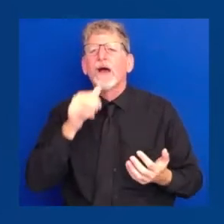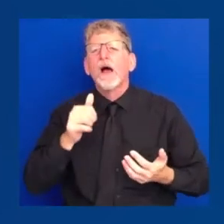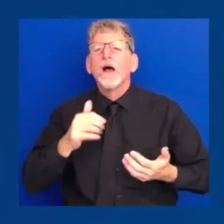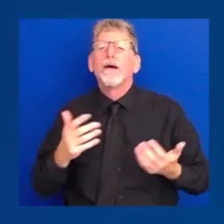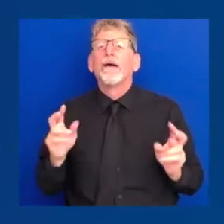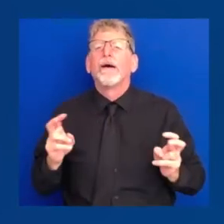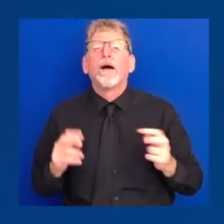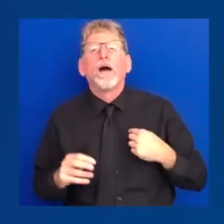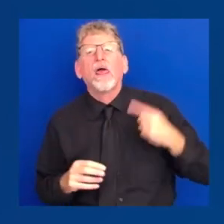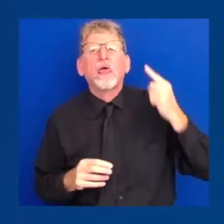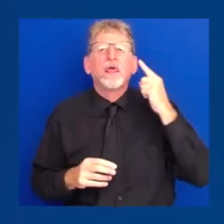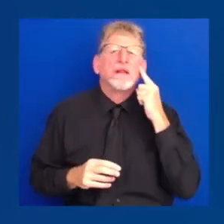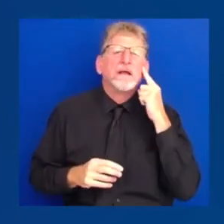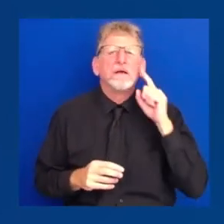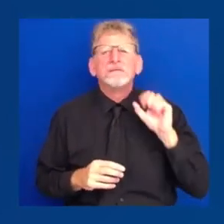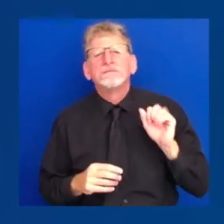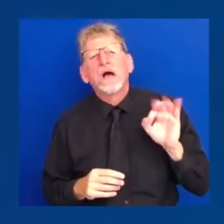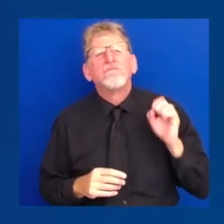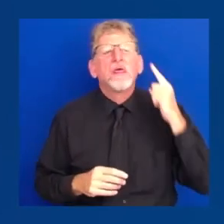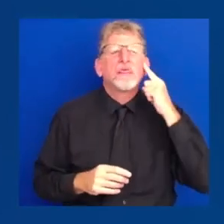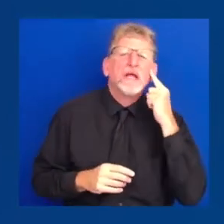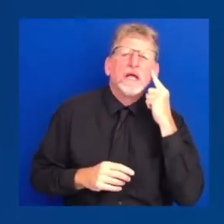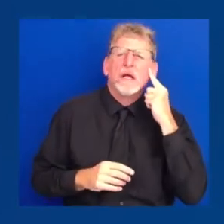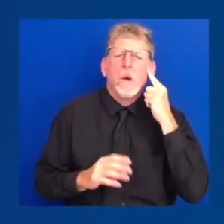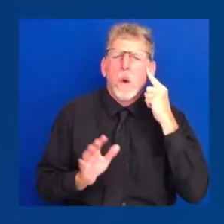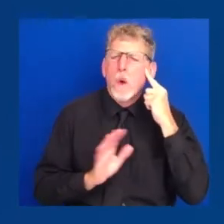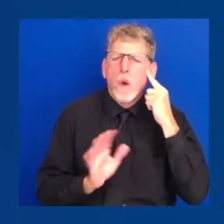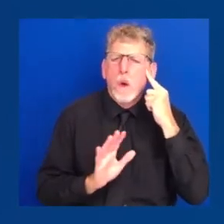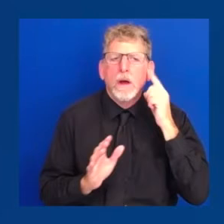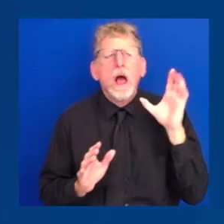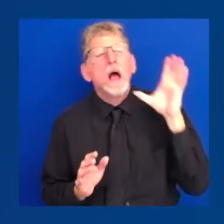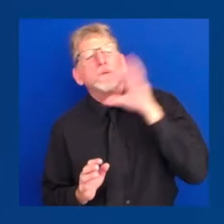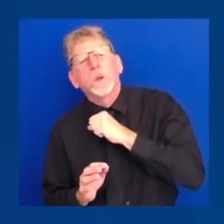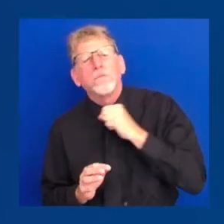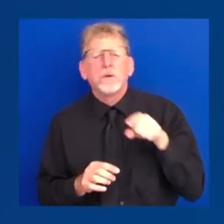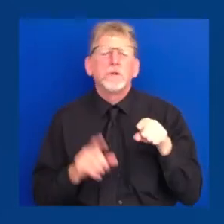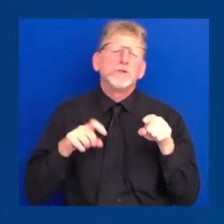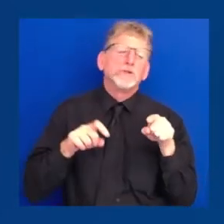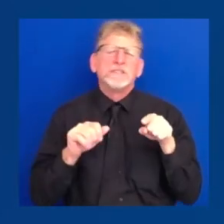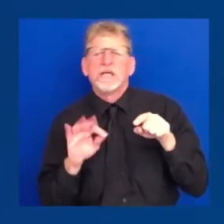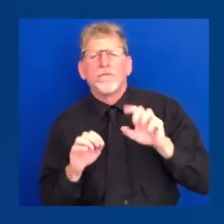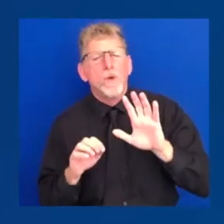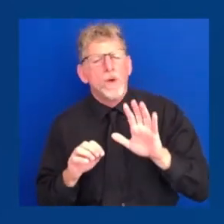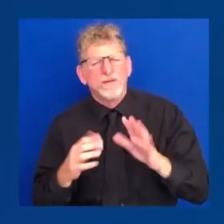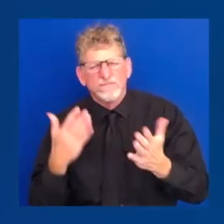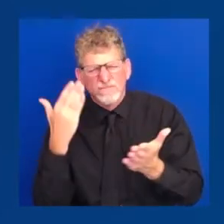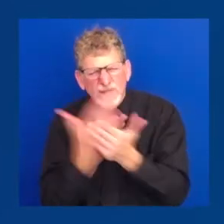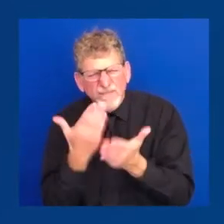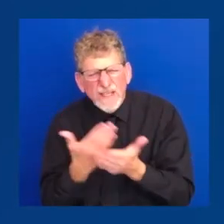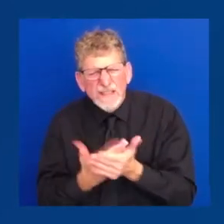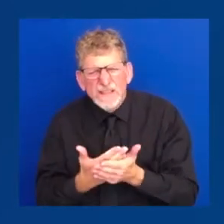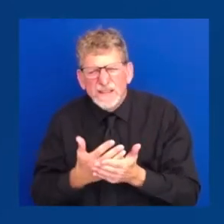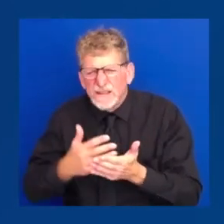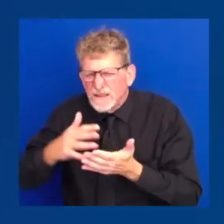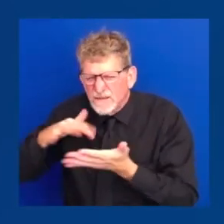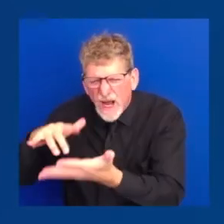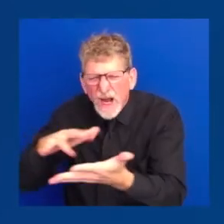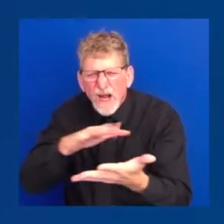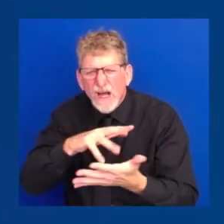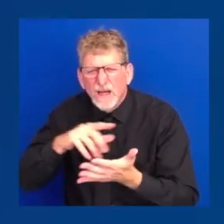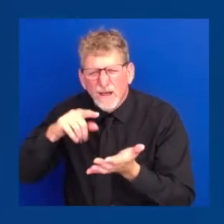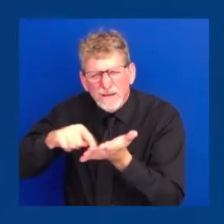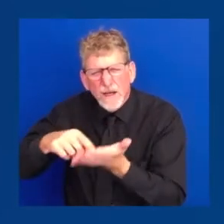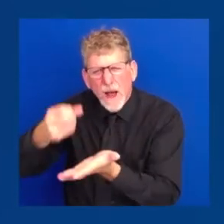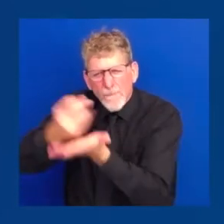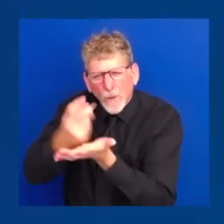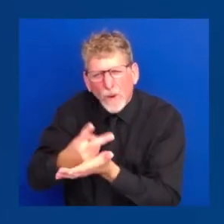and the efficacy of various treatment options. As we face the threat of the Omicron